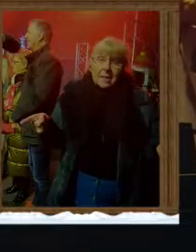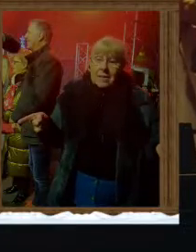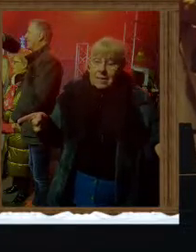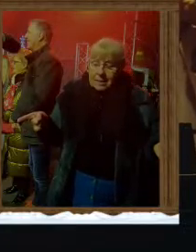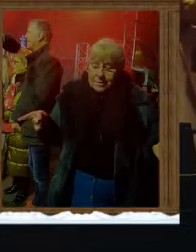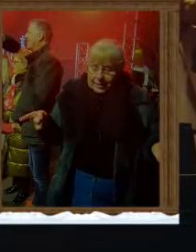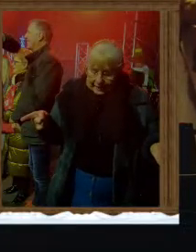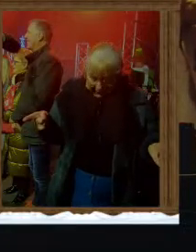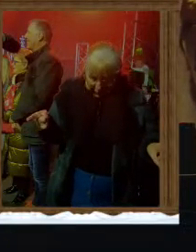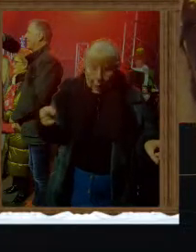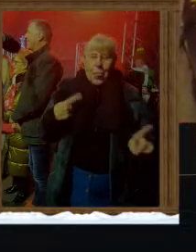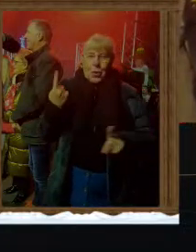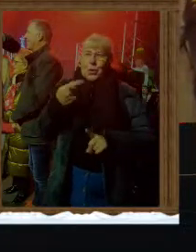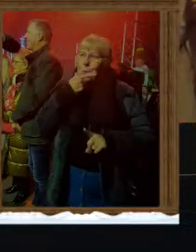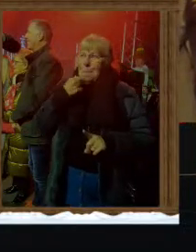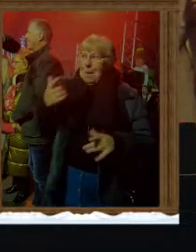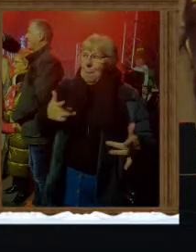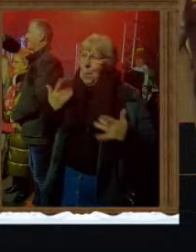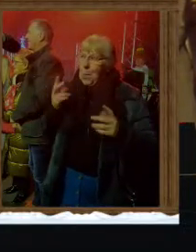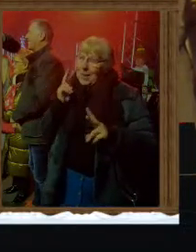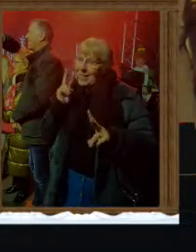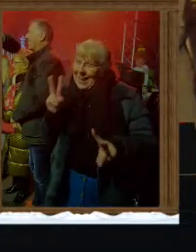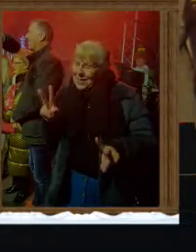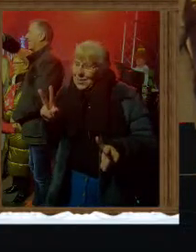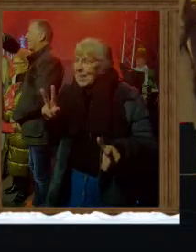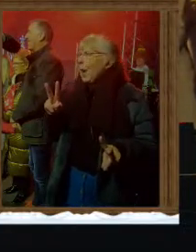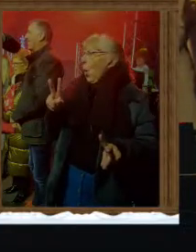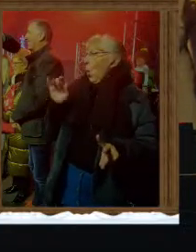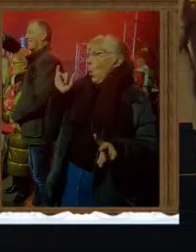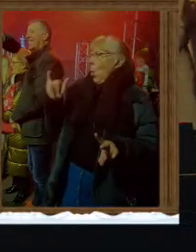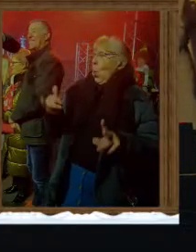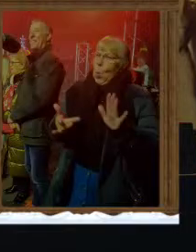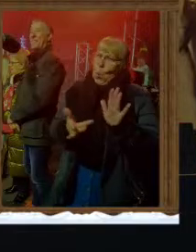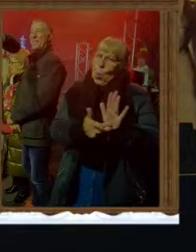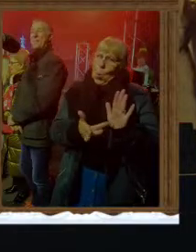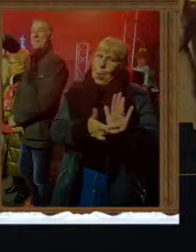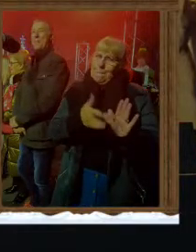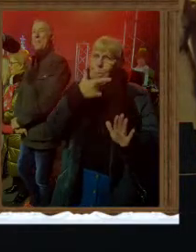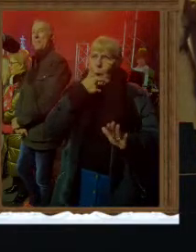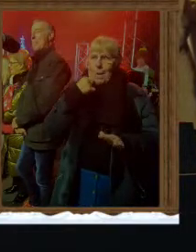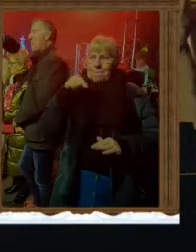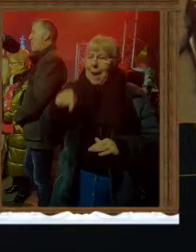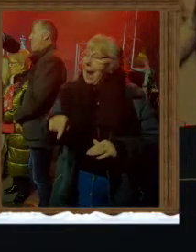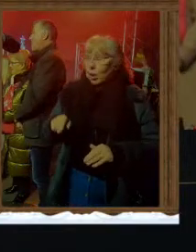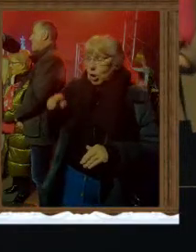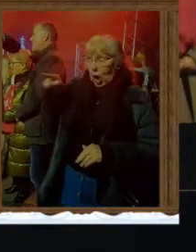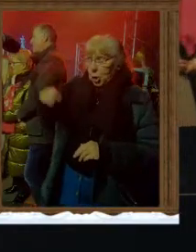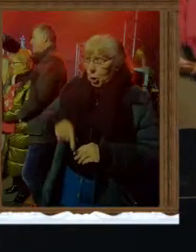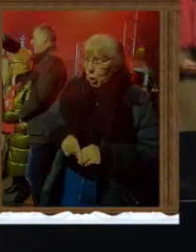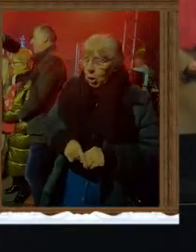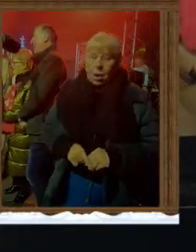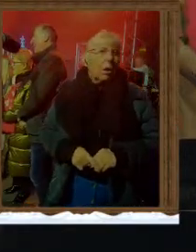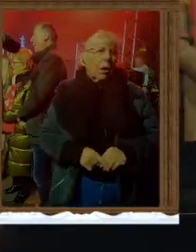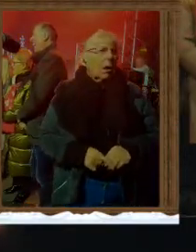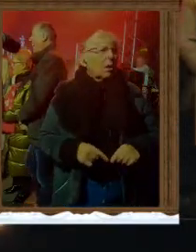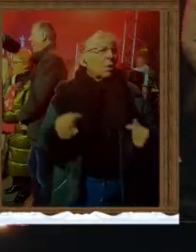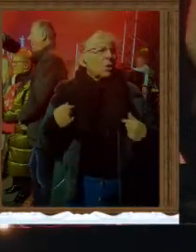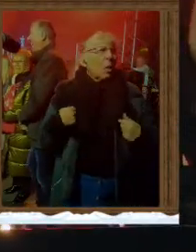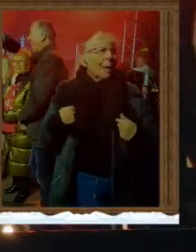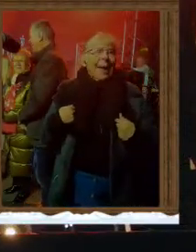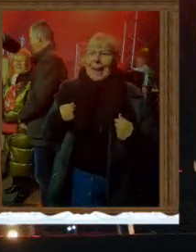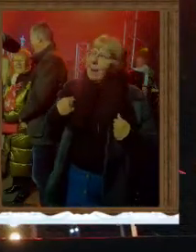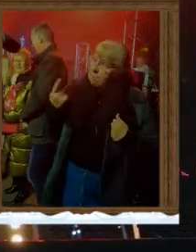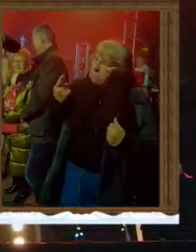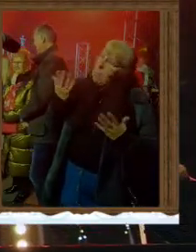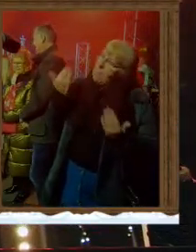who we are particularly excited about seeing. A very important man this time of year. And it's not excited. You, Stuart. No, it's for a change. More important than Stuart